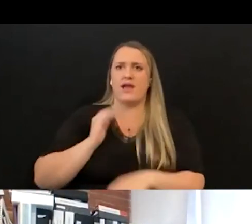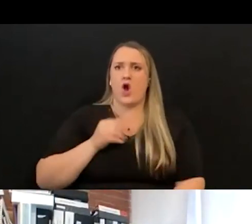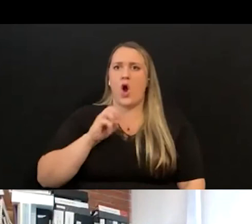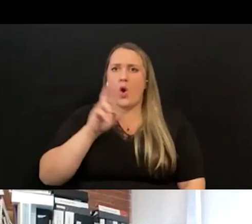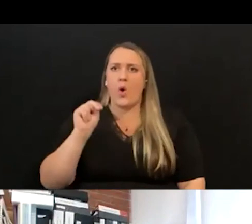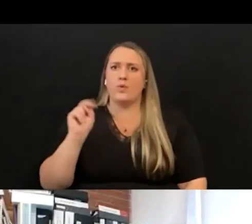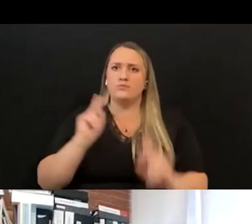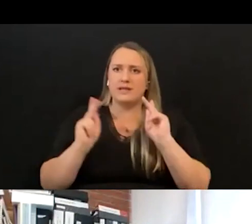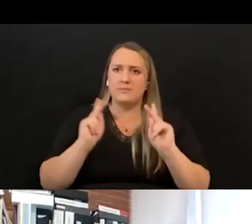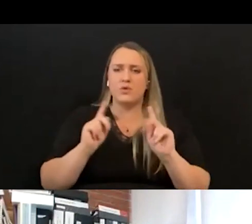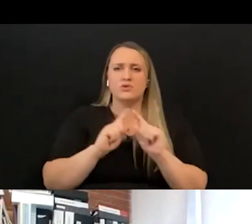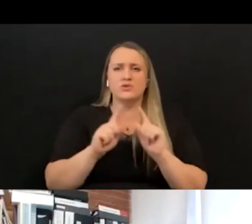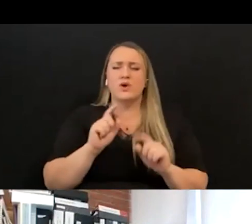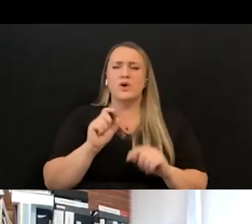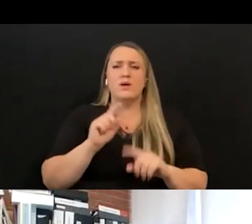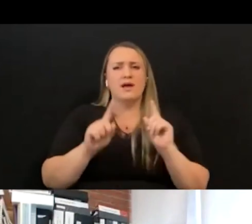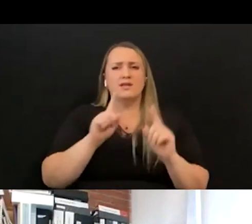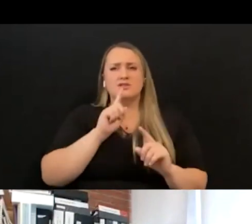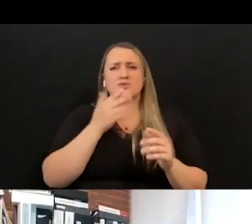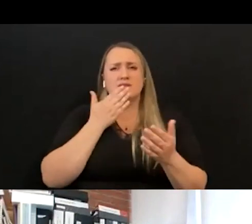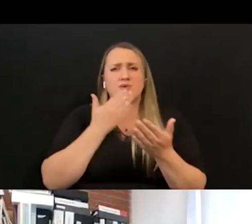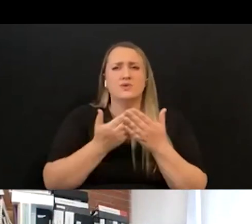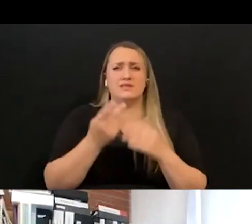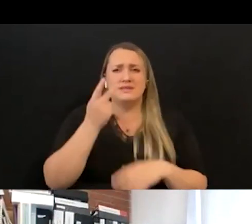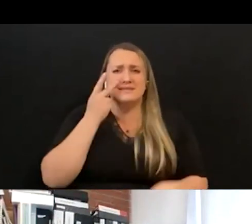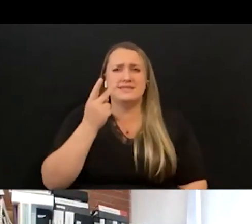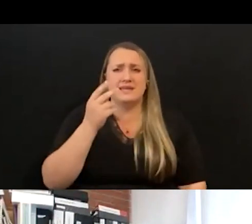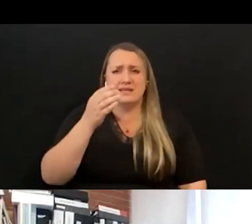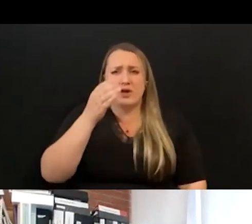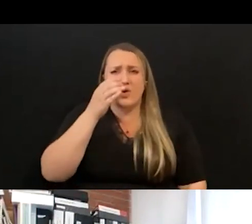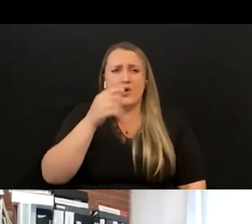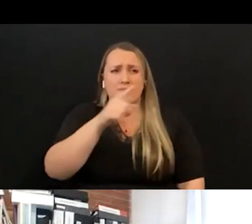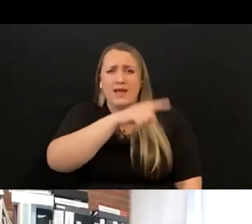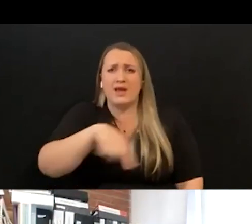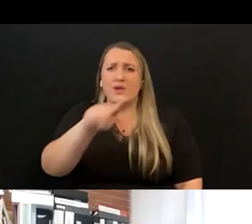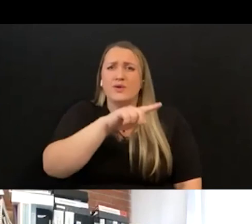heard by you guys who can